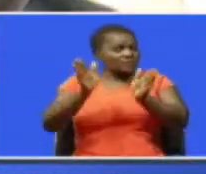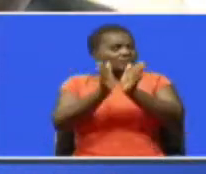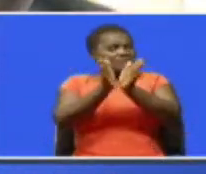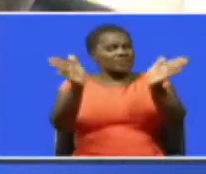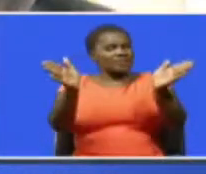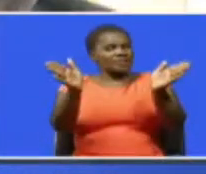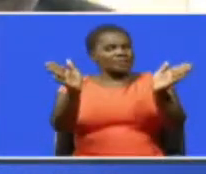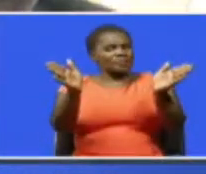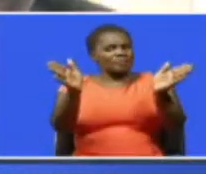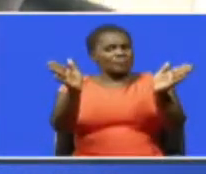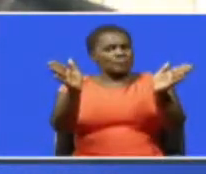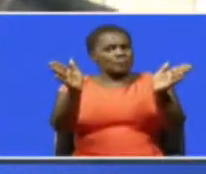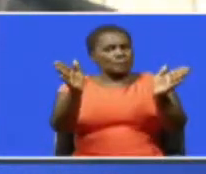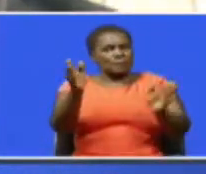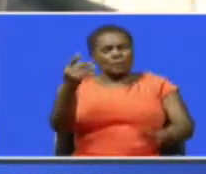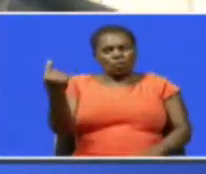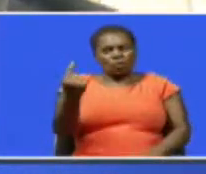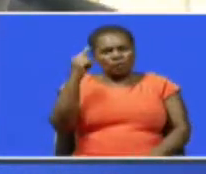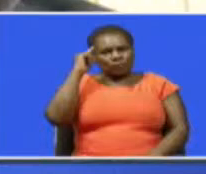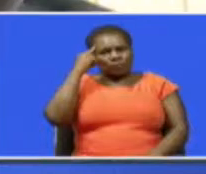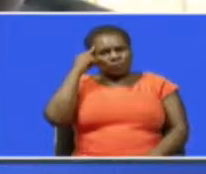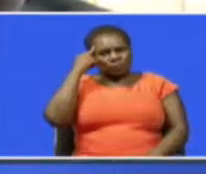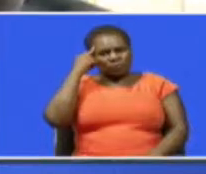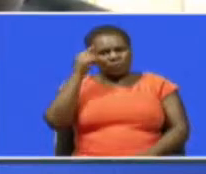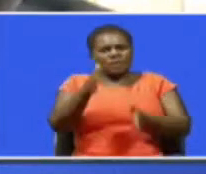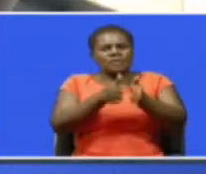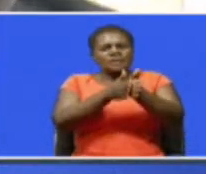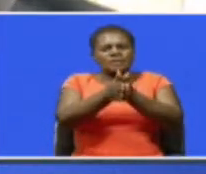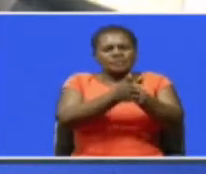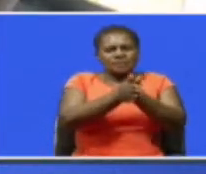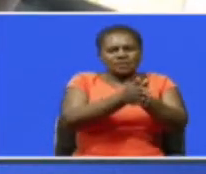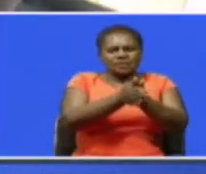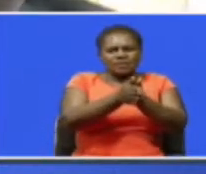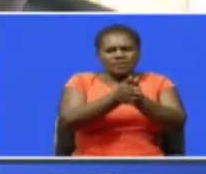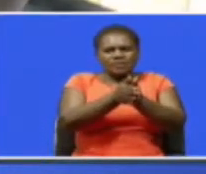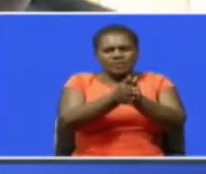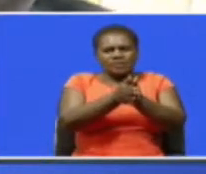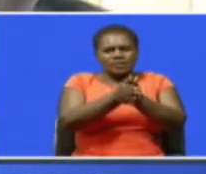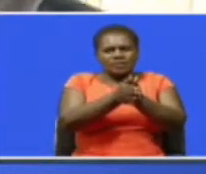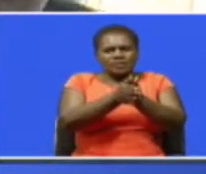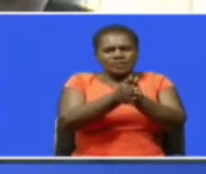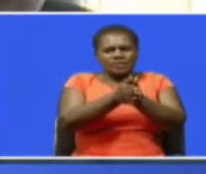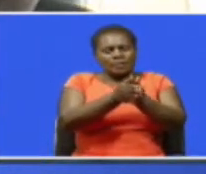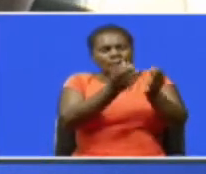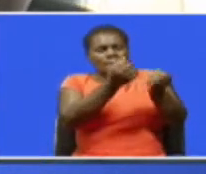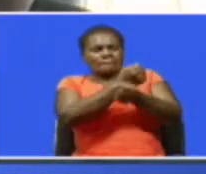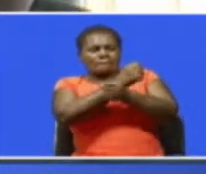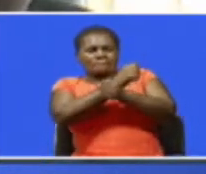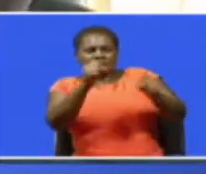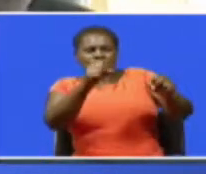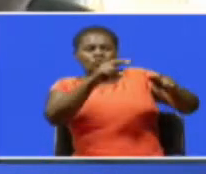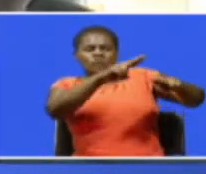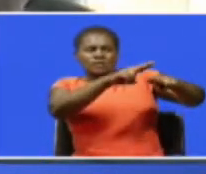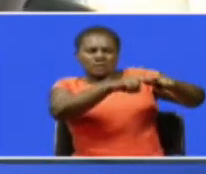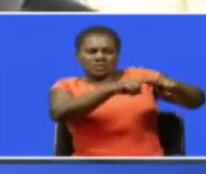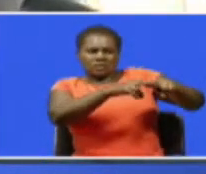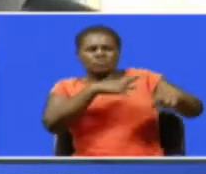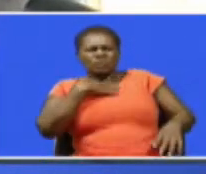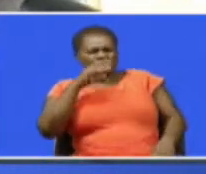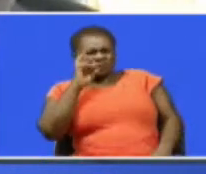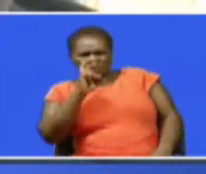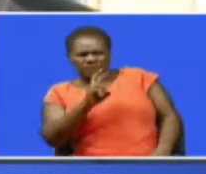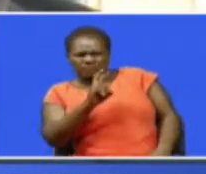the only consideration is interests. Those who are exiting the presidential, you know, seat, they are looking